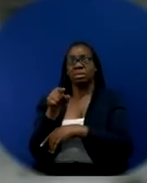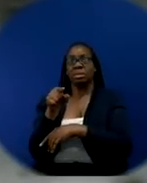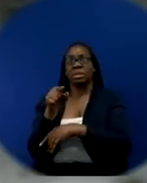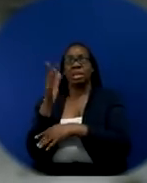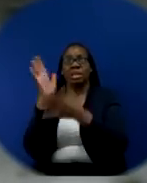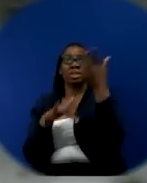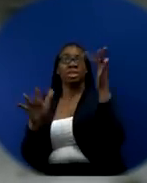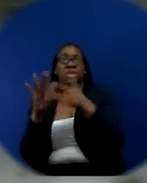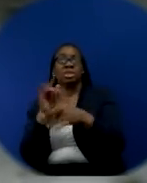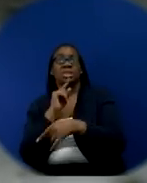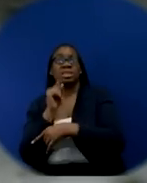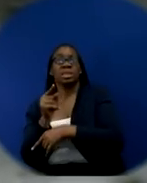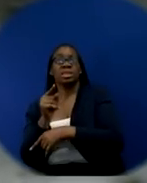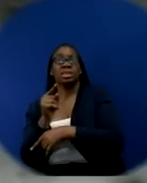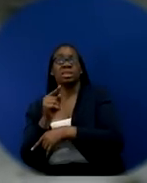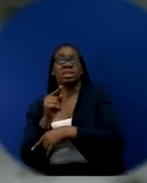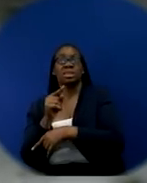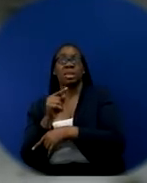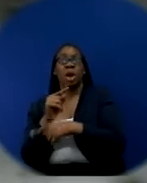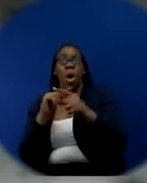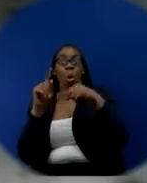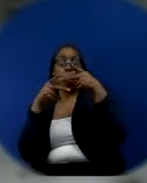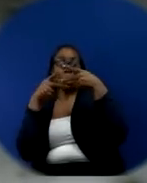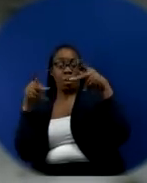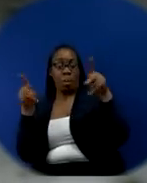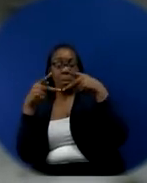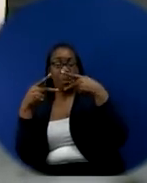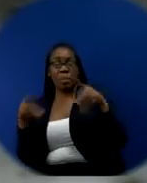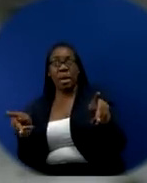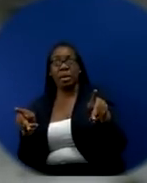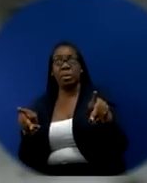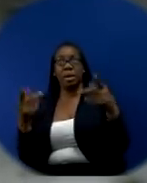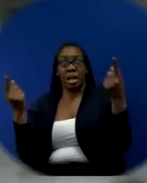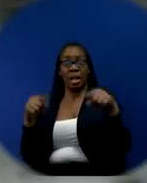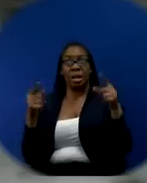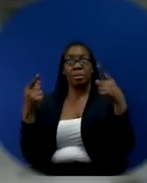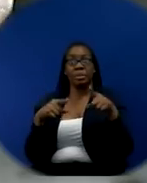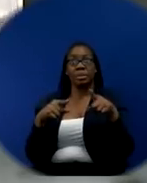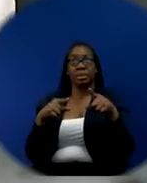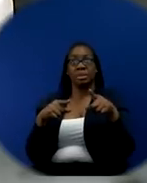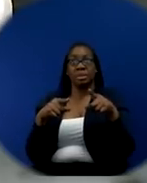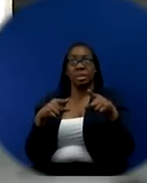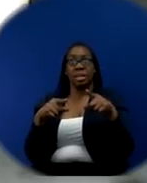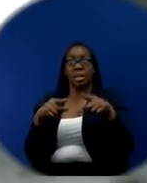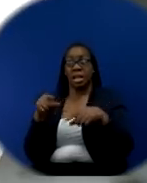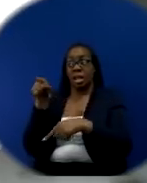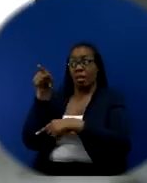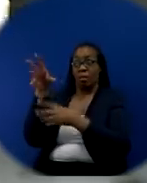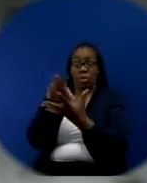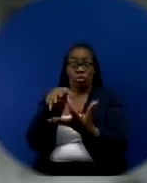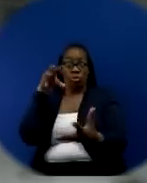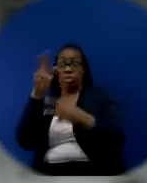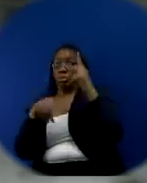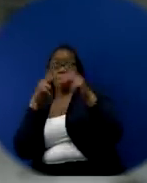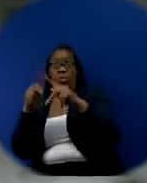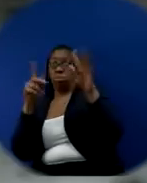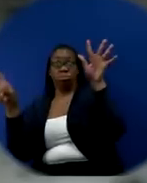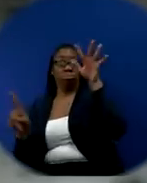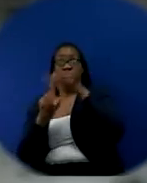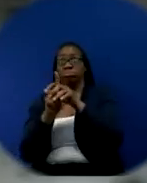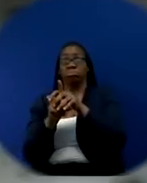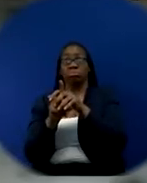Jesus says that when the banquet gets thrown, if the big shots won't show up, go get